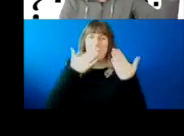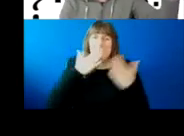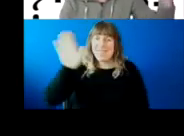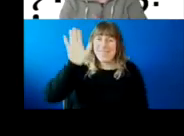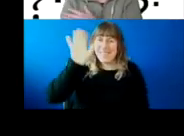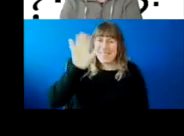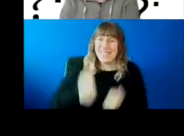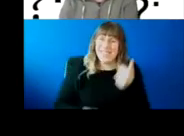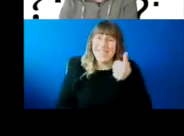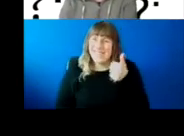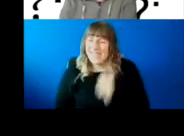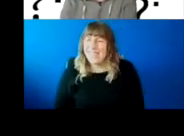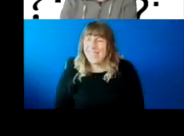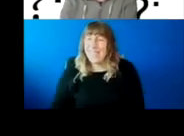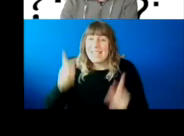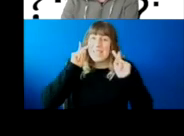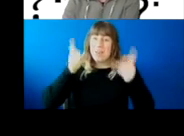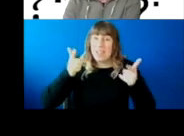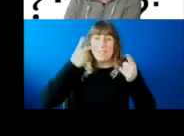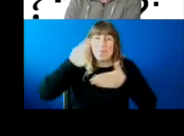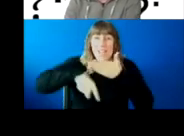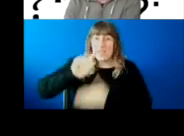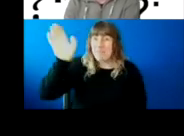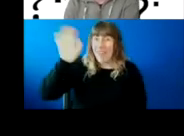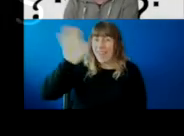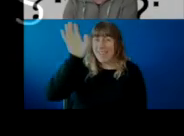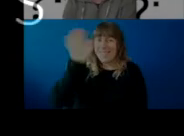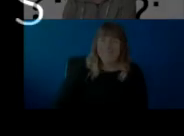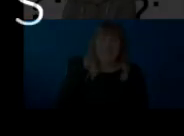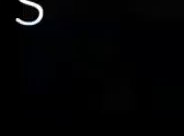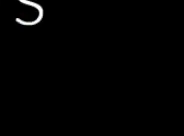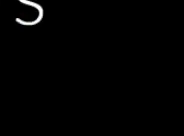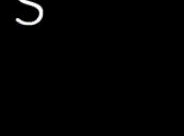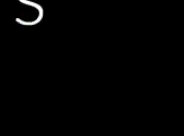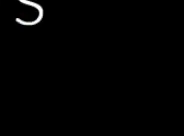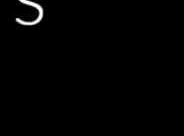thank you, Liz and Larissa, for sure. See y'all next week. Bye. Bye, everyone.